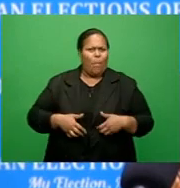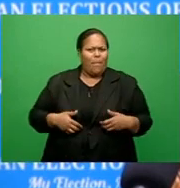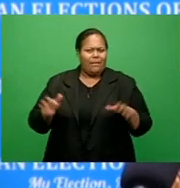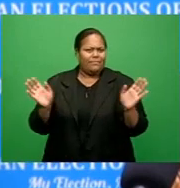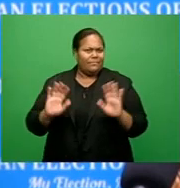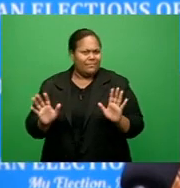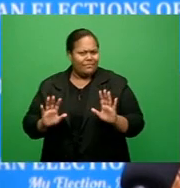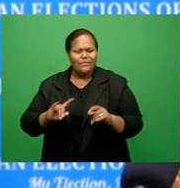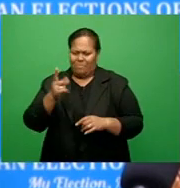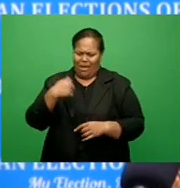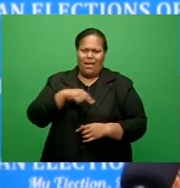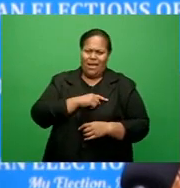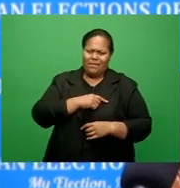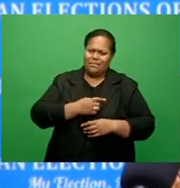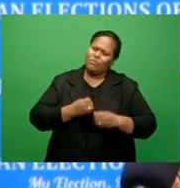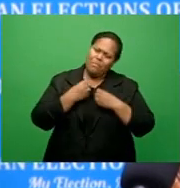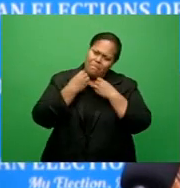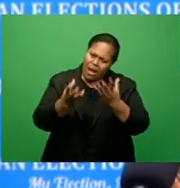public